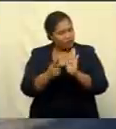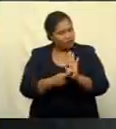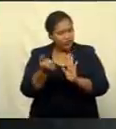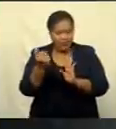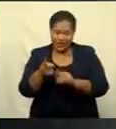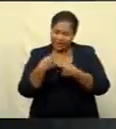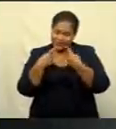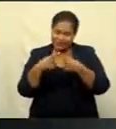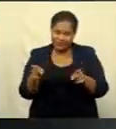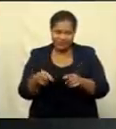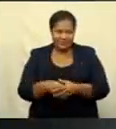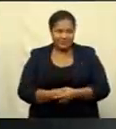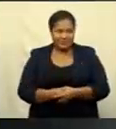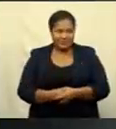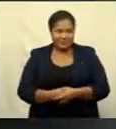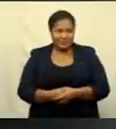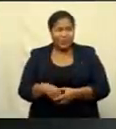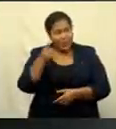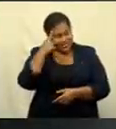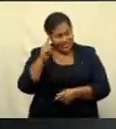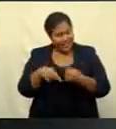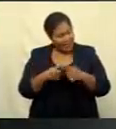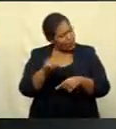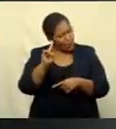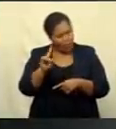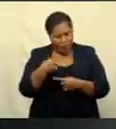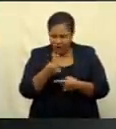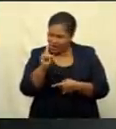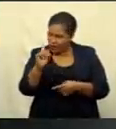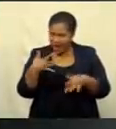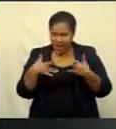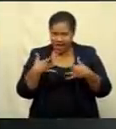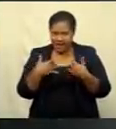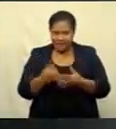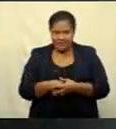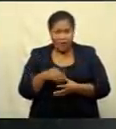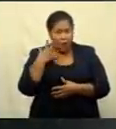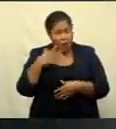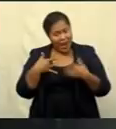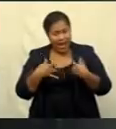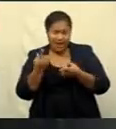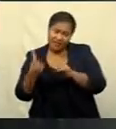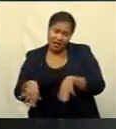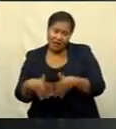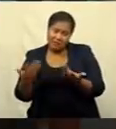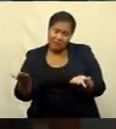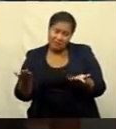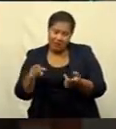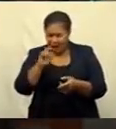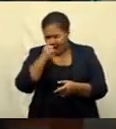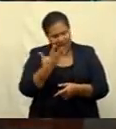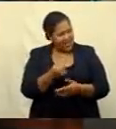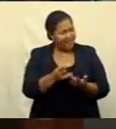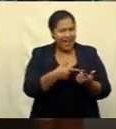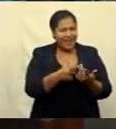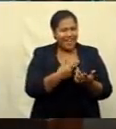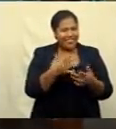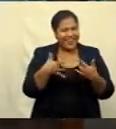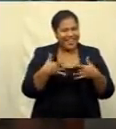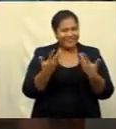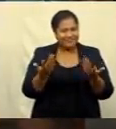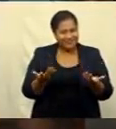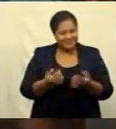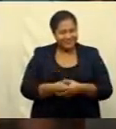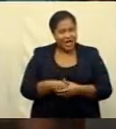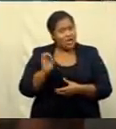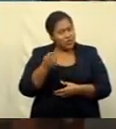set. You're thinking about that the life only one, eh? One is only one life. When the life is gone, eh? You can get your life again. Eh? So we have